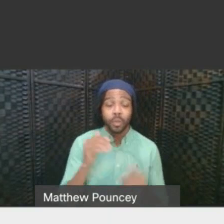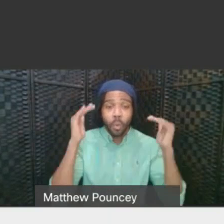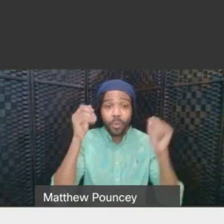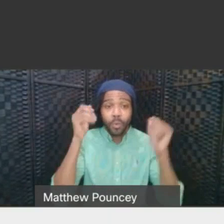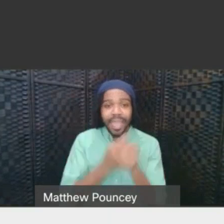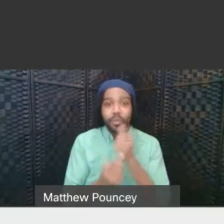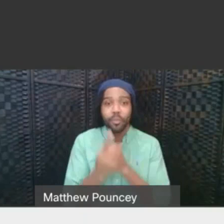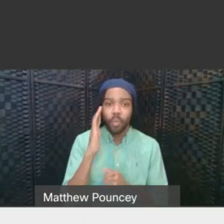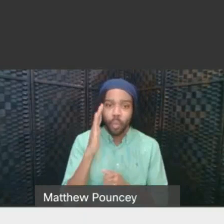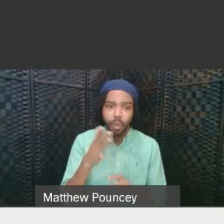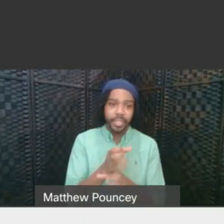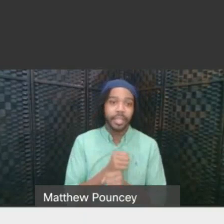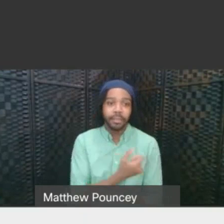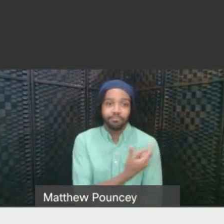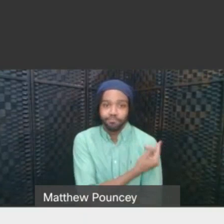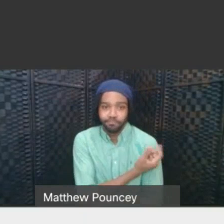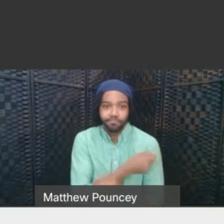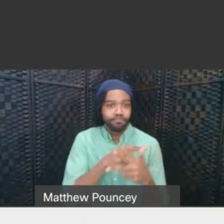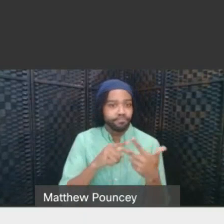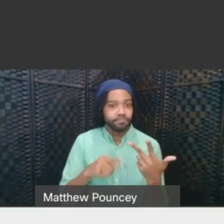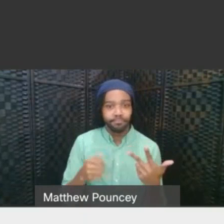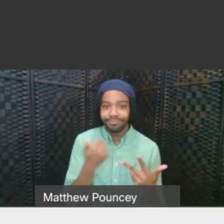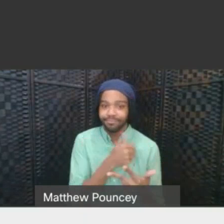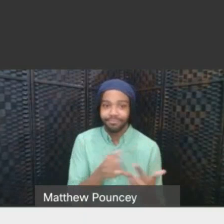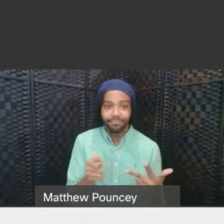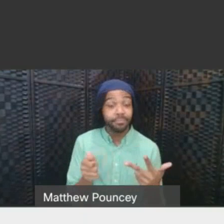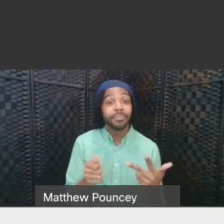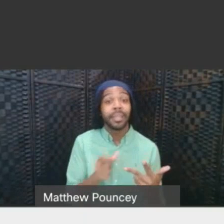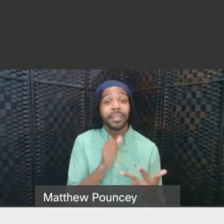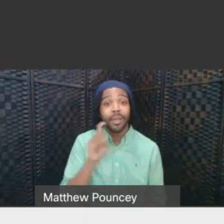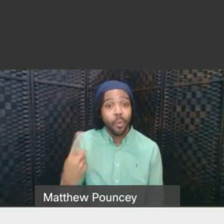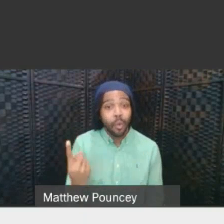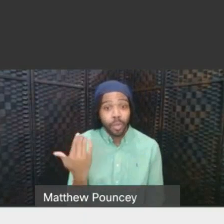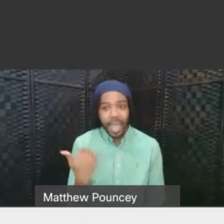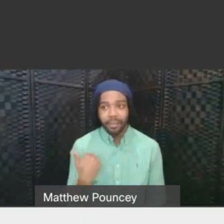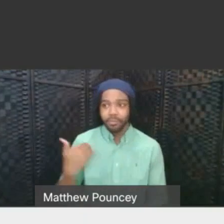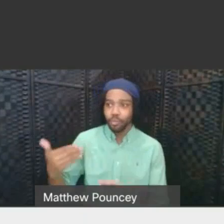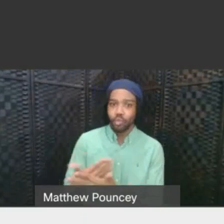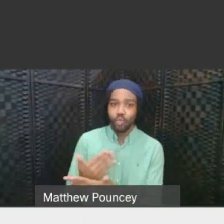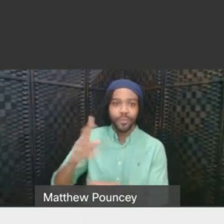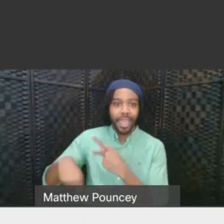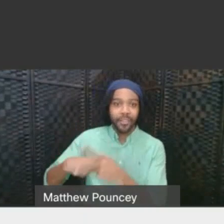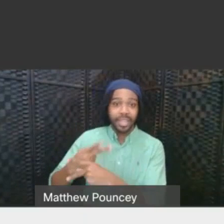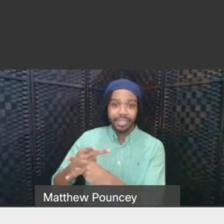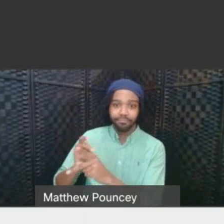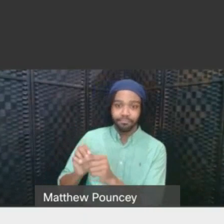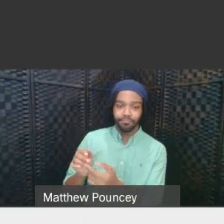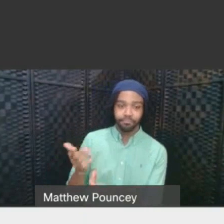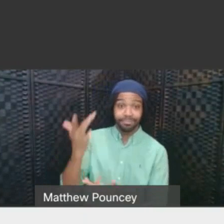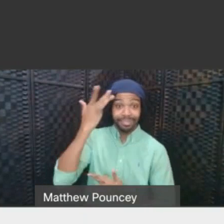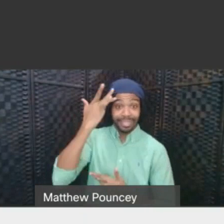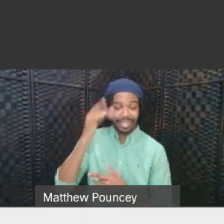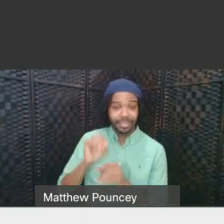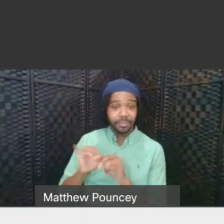that, because not only do we have this new variant, but in addition to the new